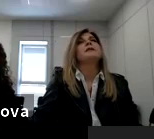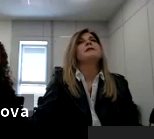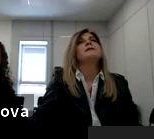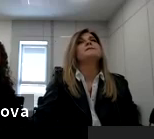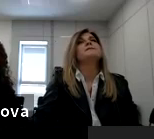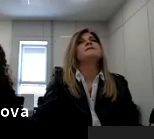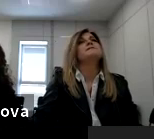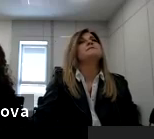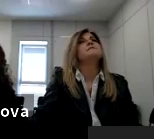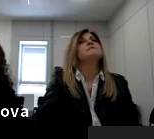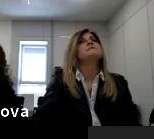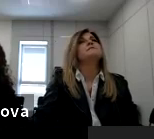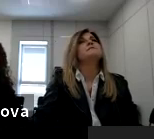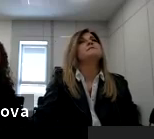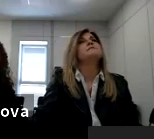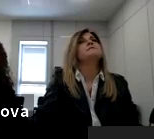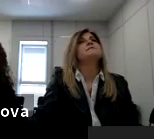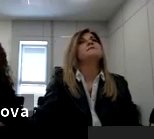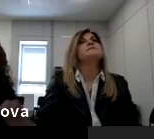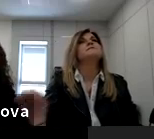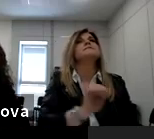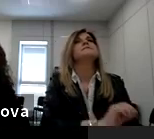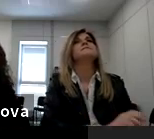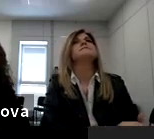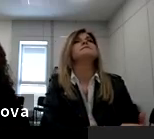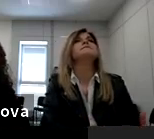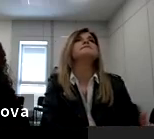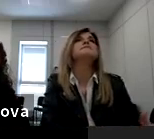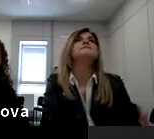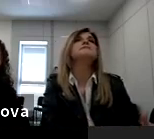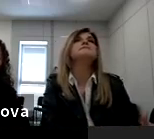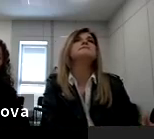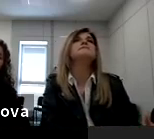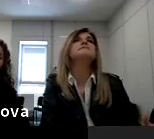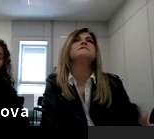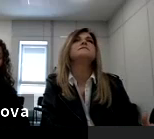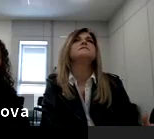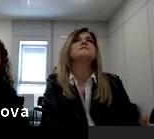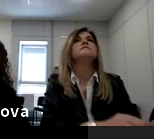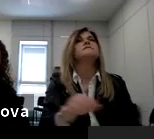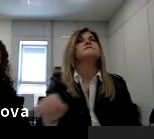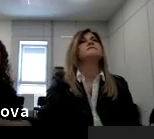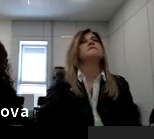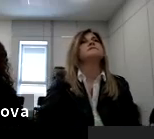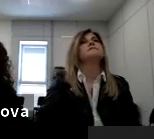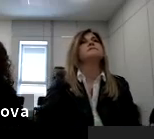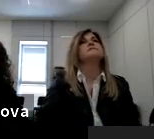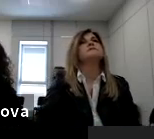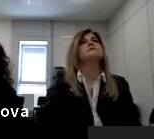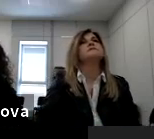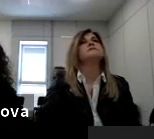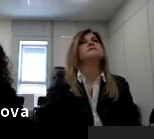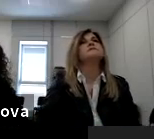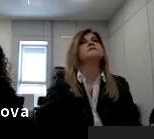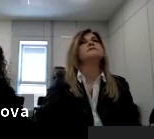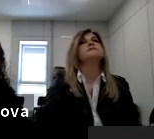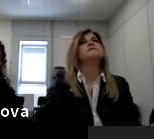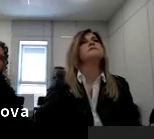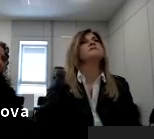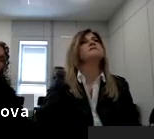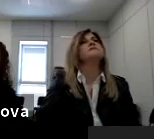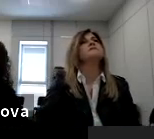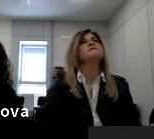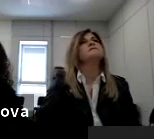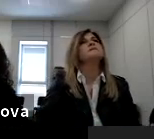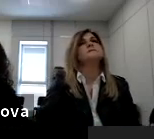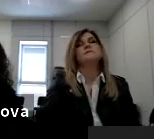is, not last, does the floodlights come with the barn doors? If you need this, we can make it, but the